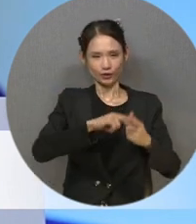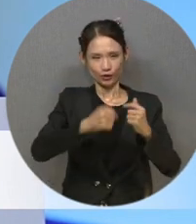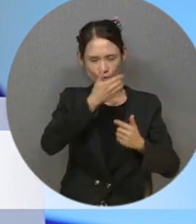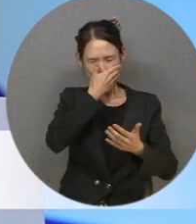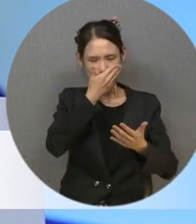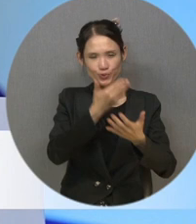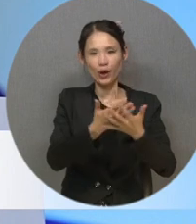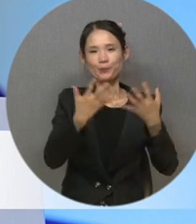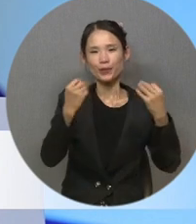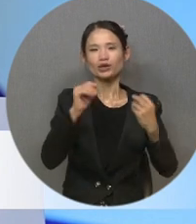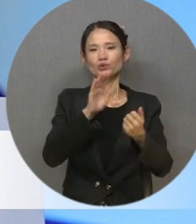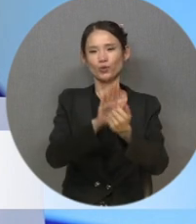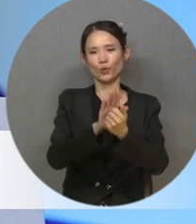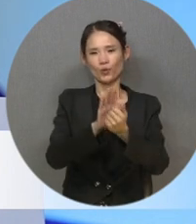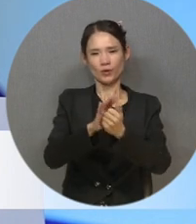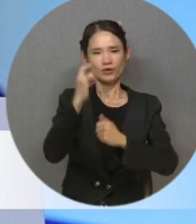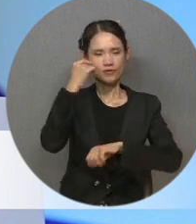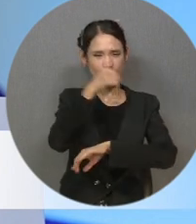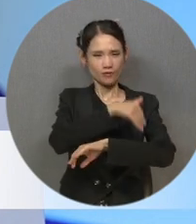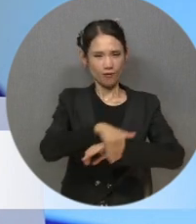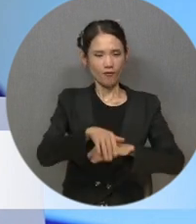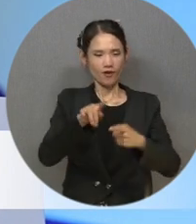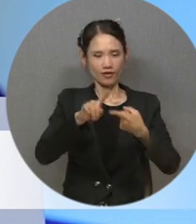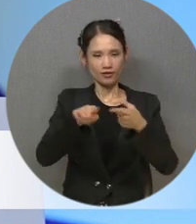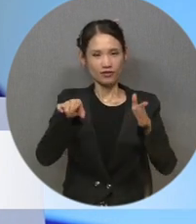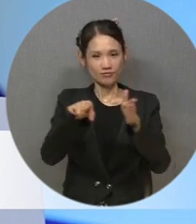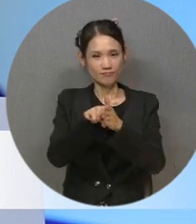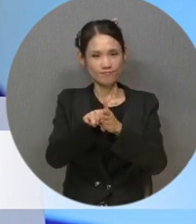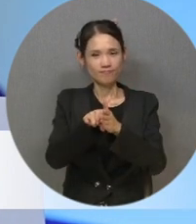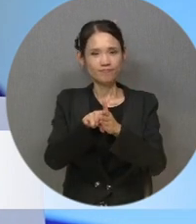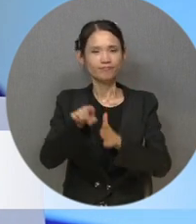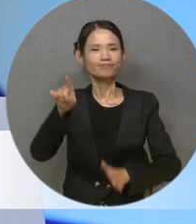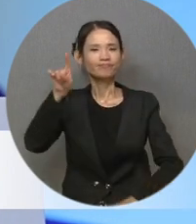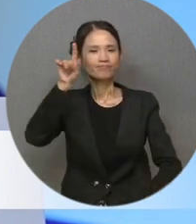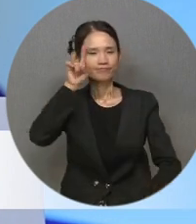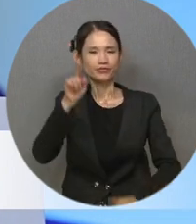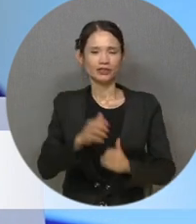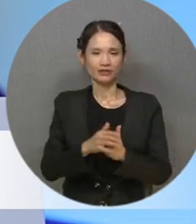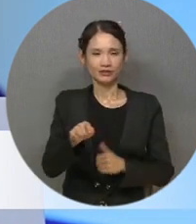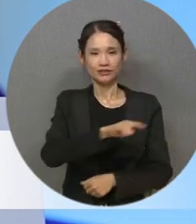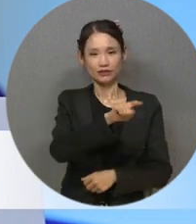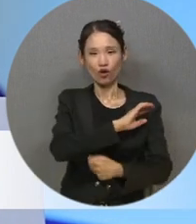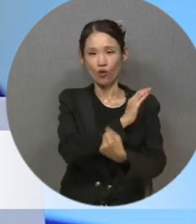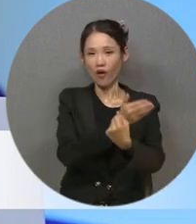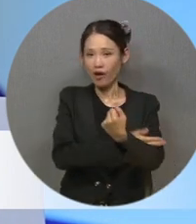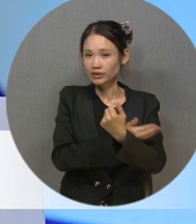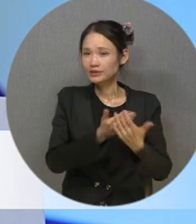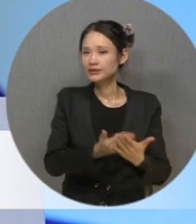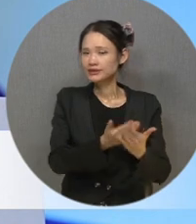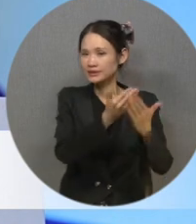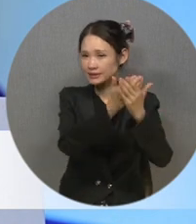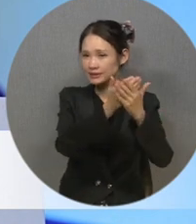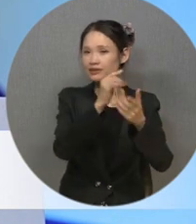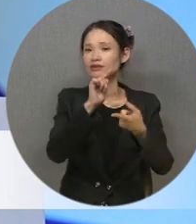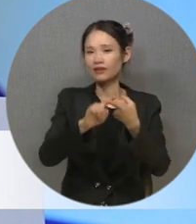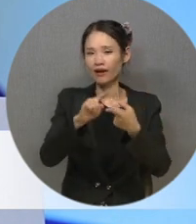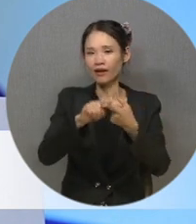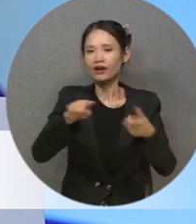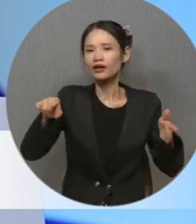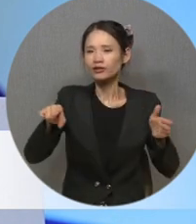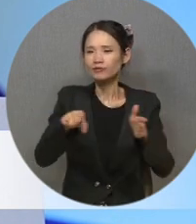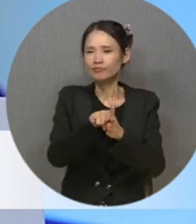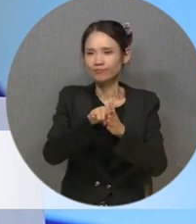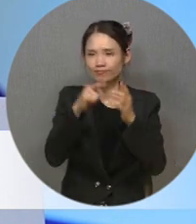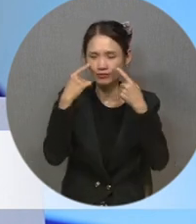people with disabilities around the world. And serve as a key occasion to